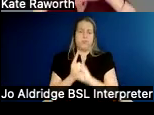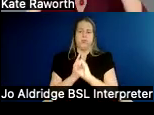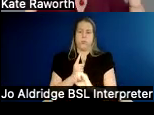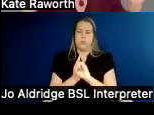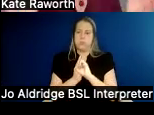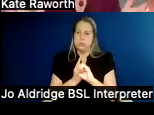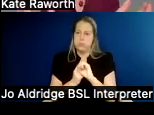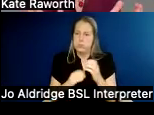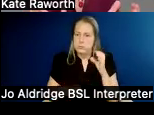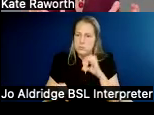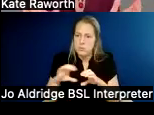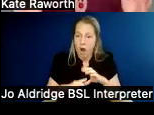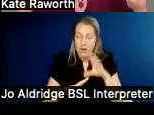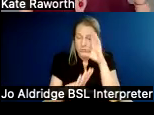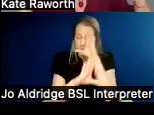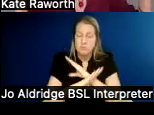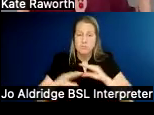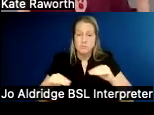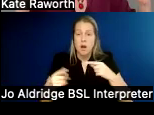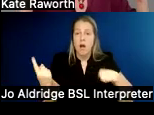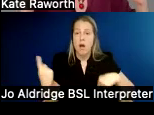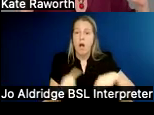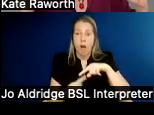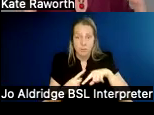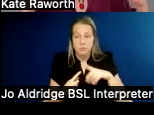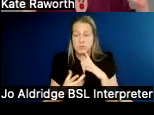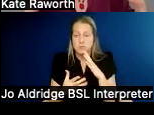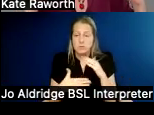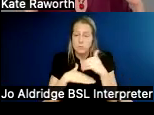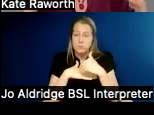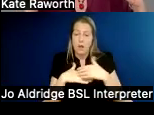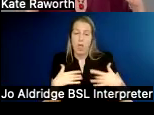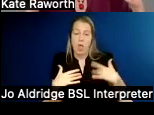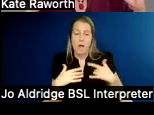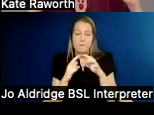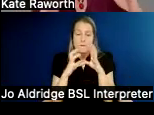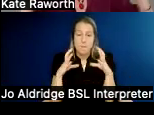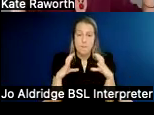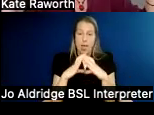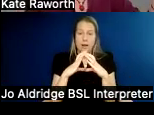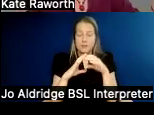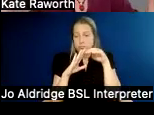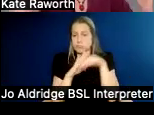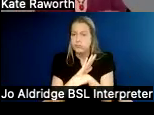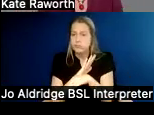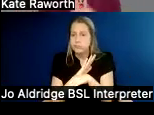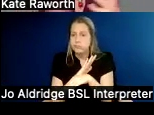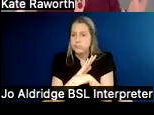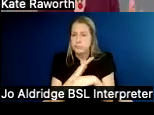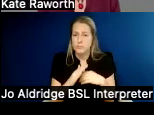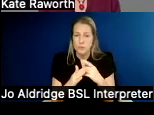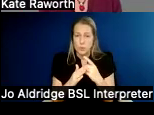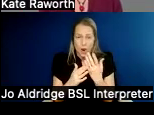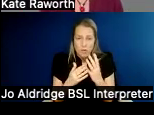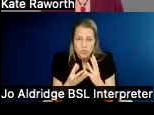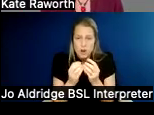And that creates an outer boundary beyond which humanity and the economy should not go. And I was sitting at